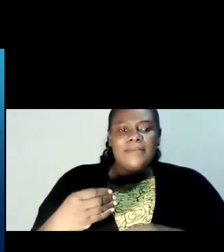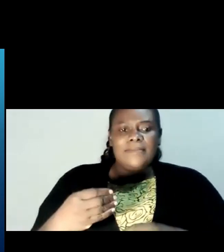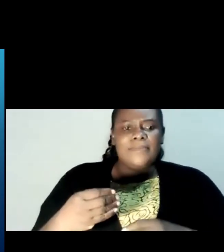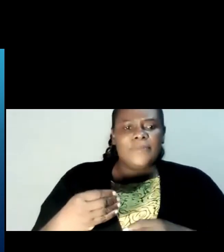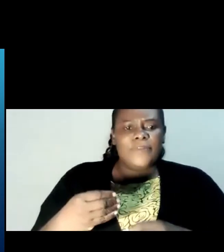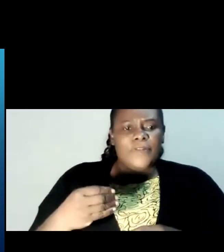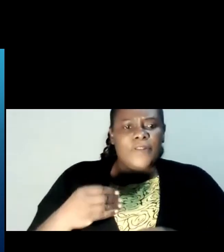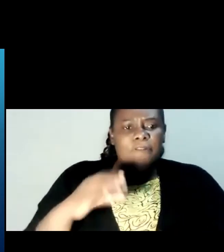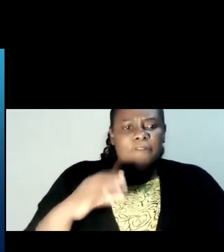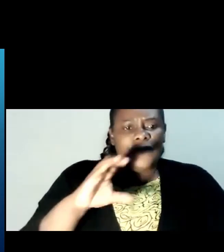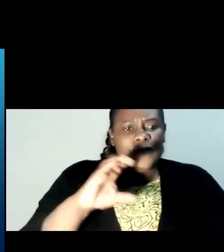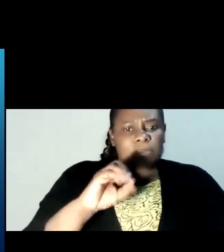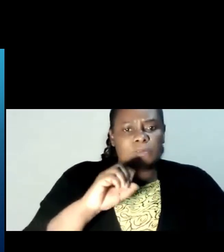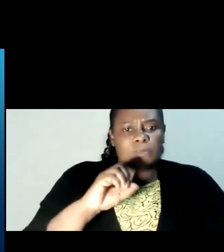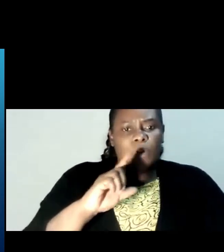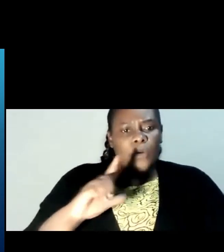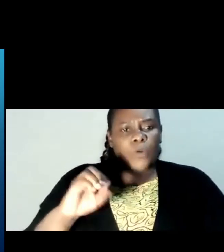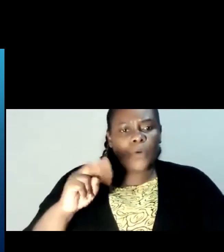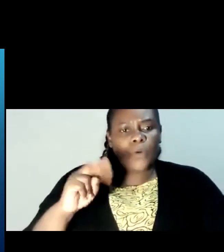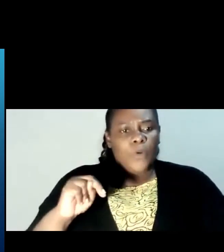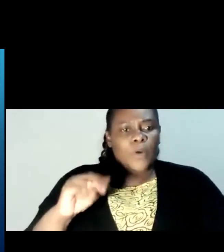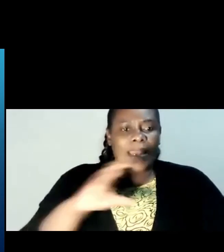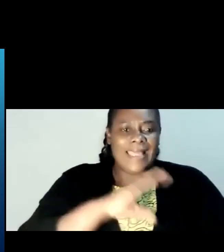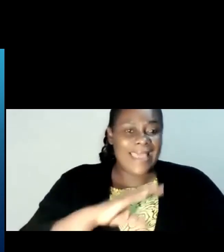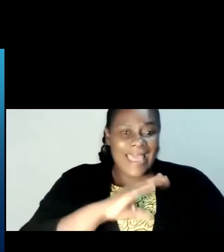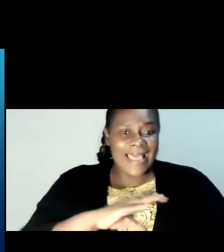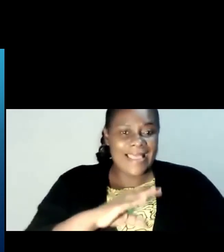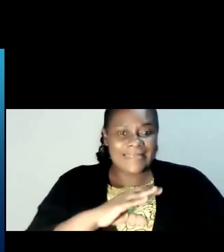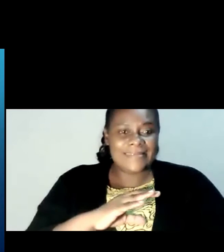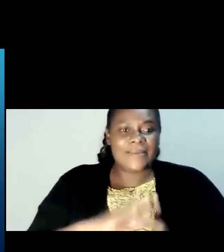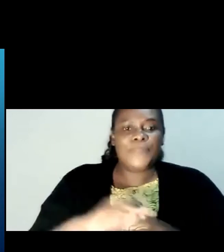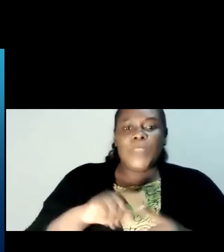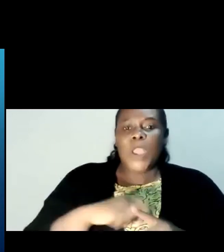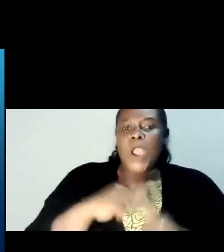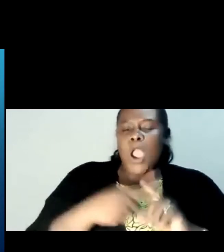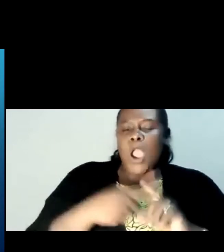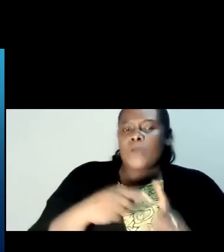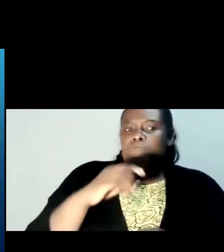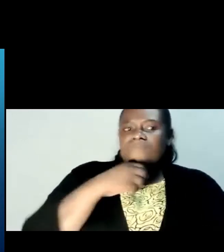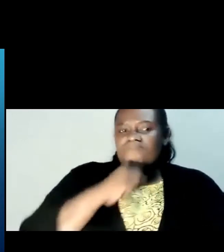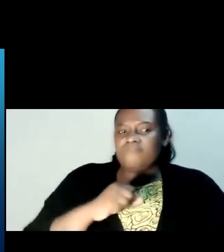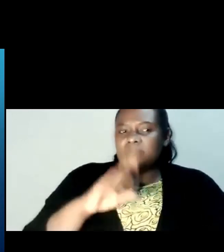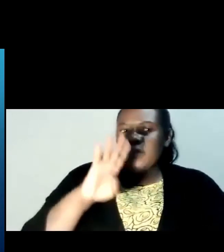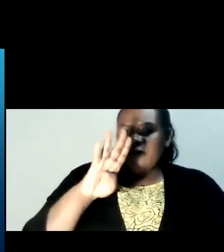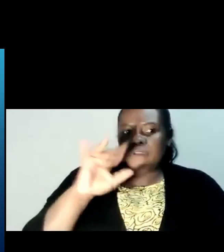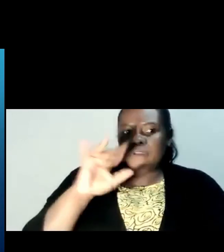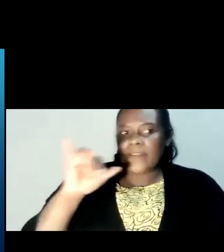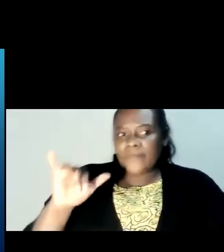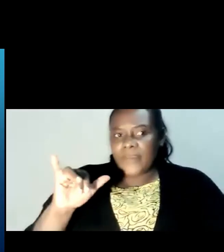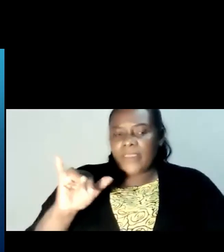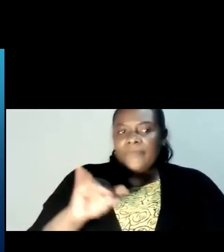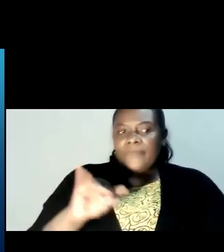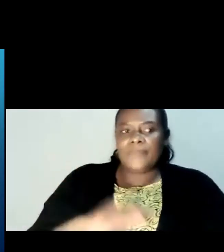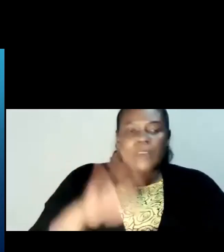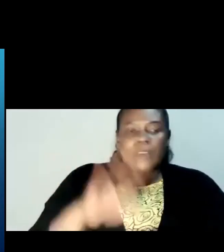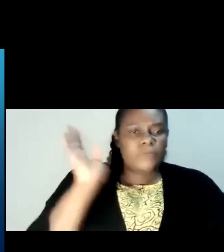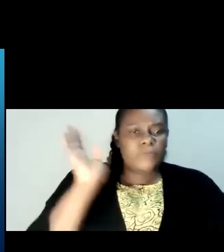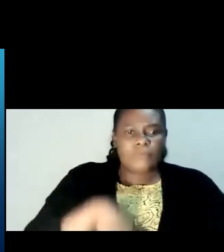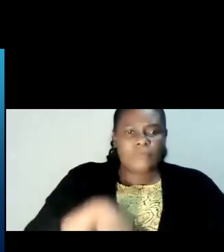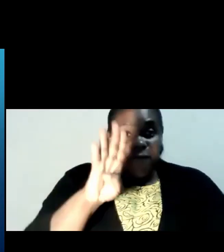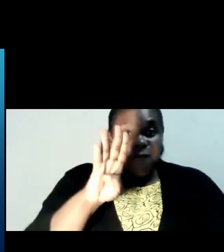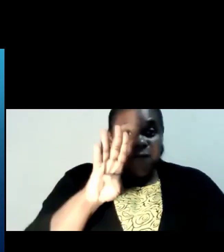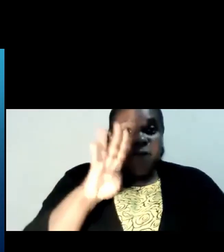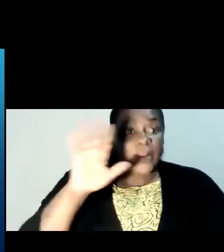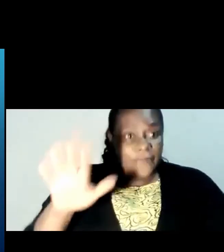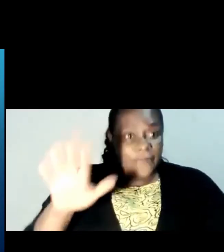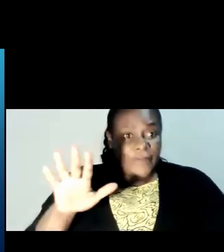which is recommended around age 45. If you are age 45 or older,